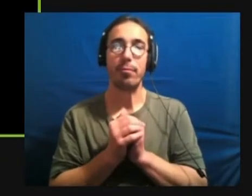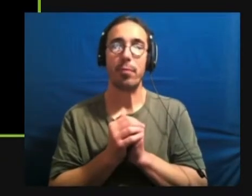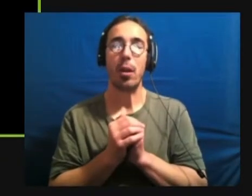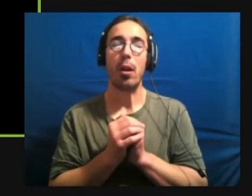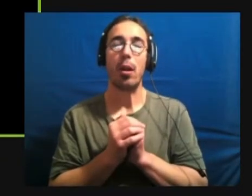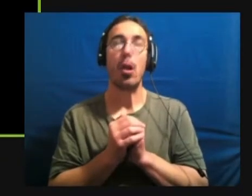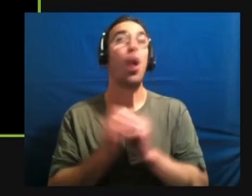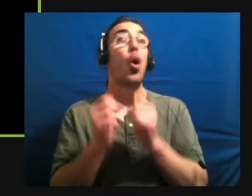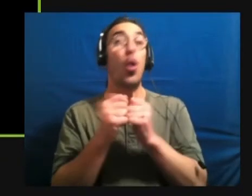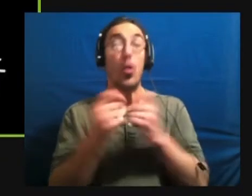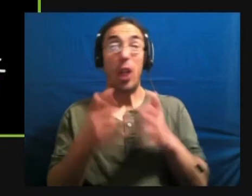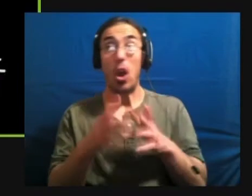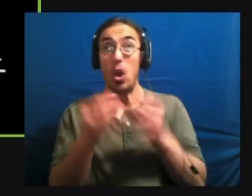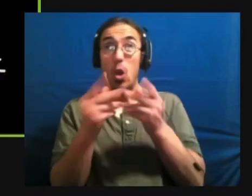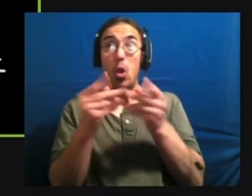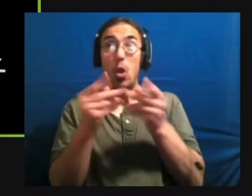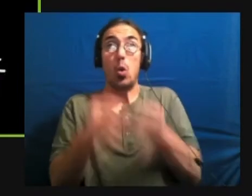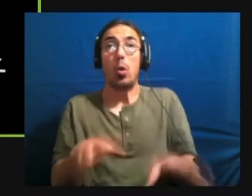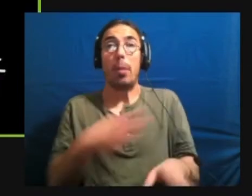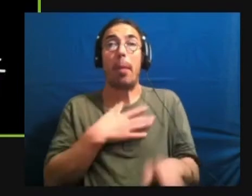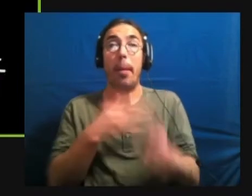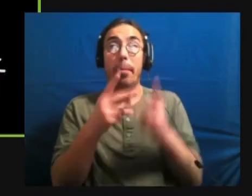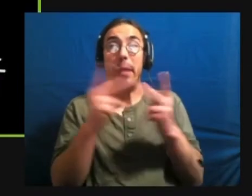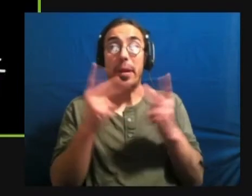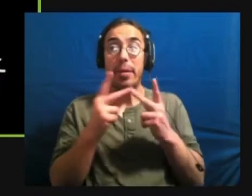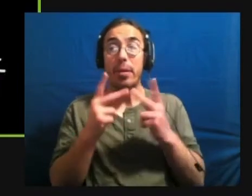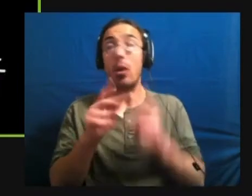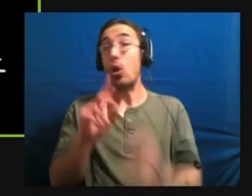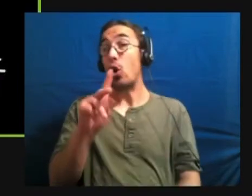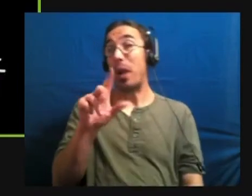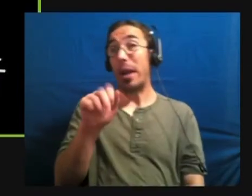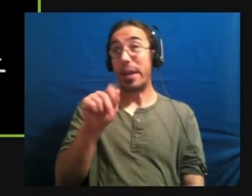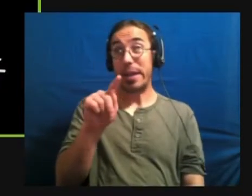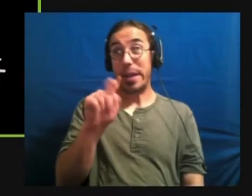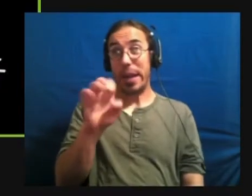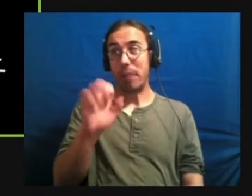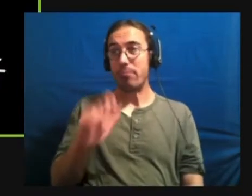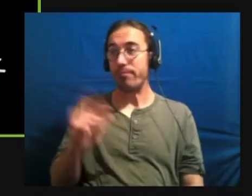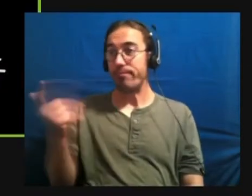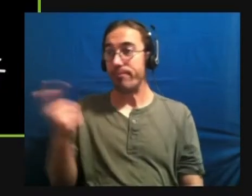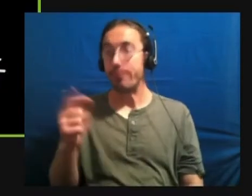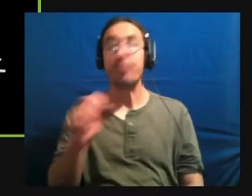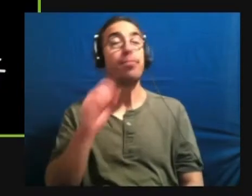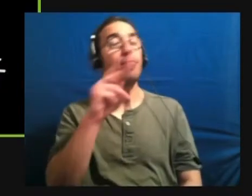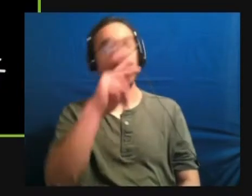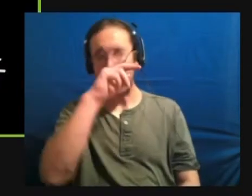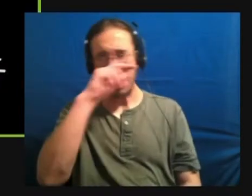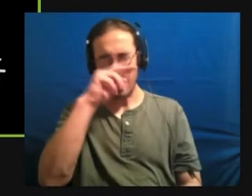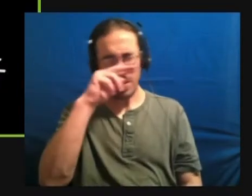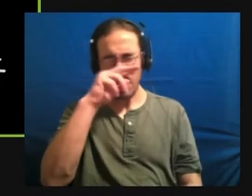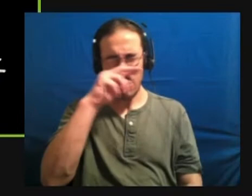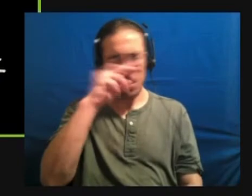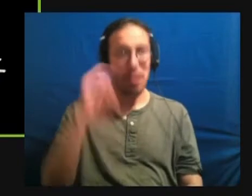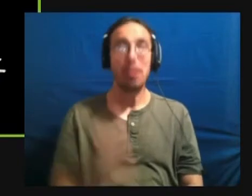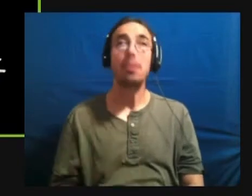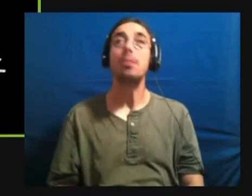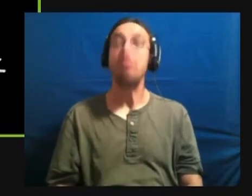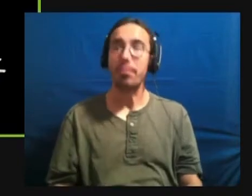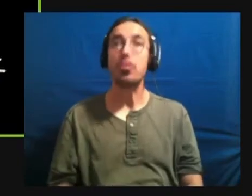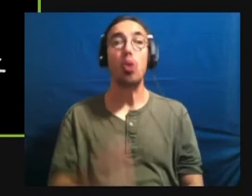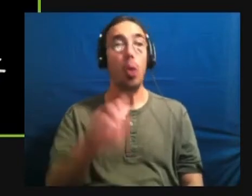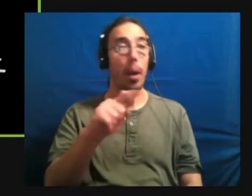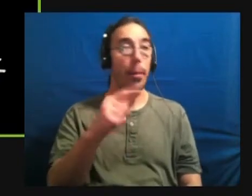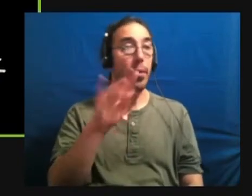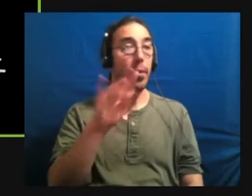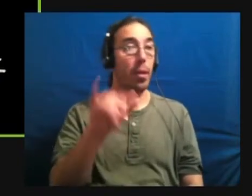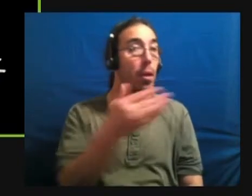place. Okay, Kate. Okay, so reflexive empathy. It's an unconscious knee-jerk